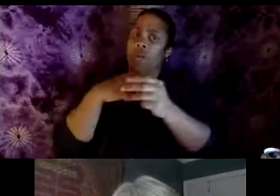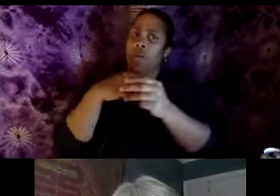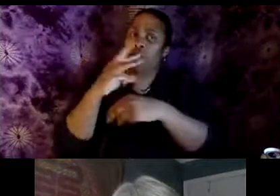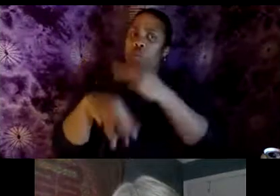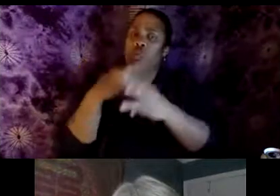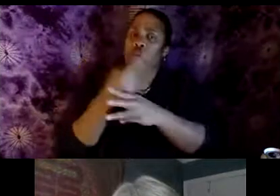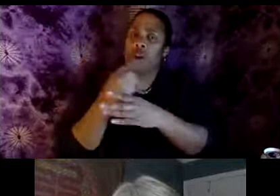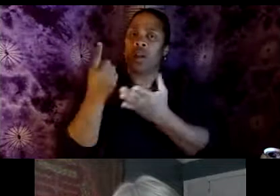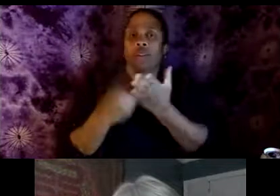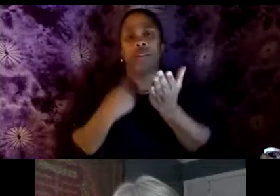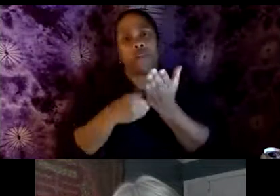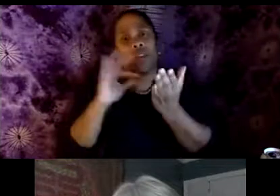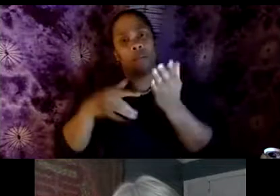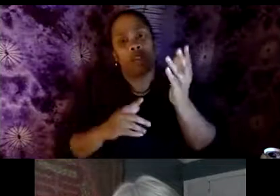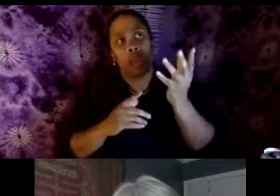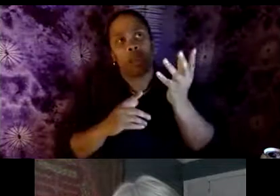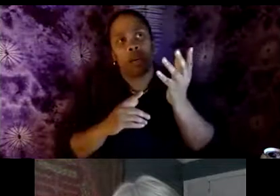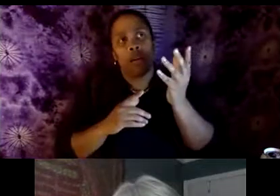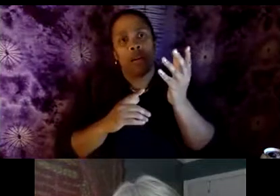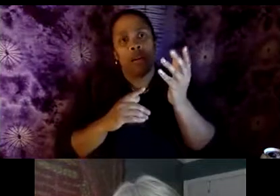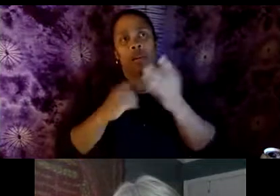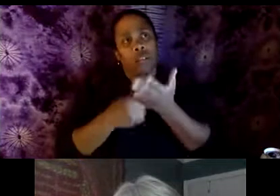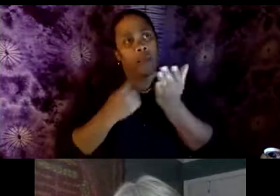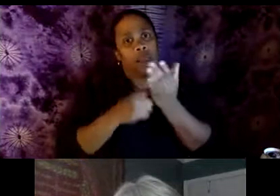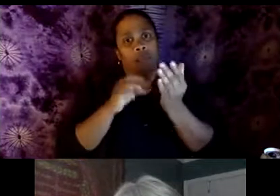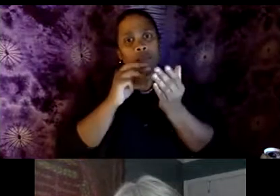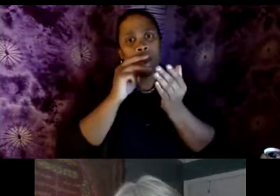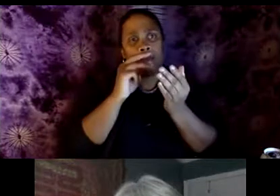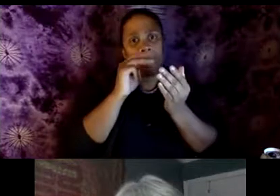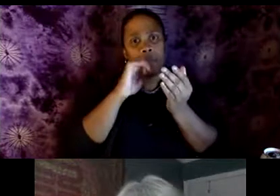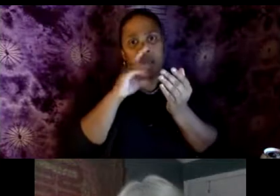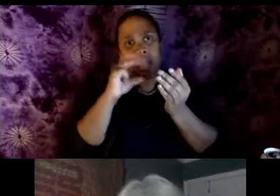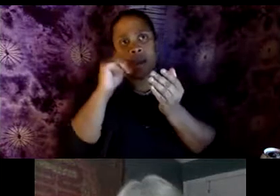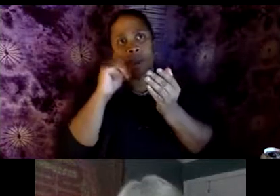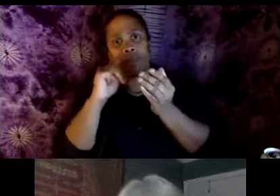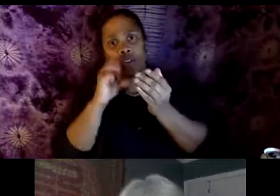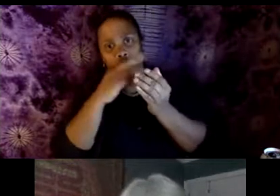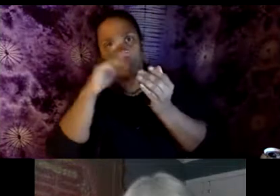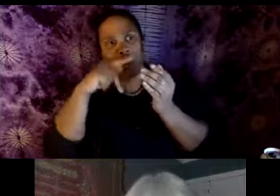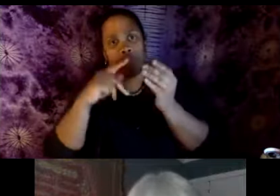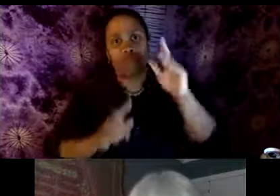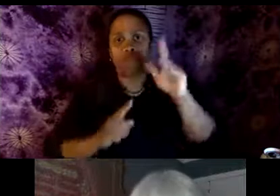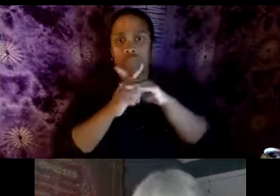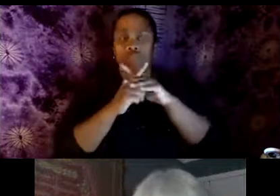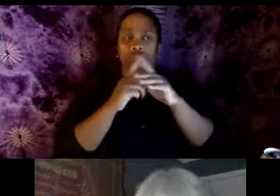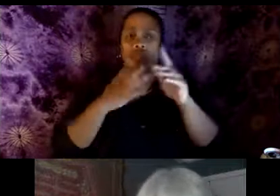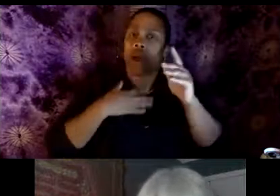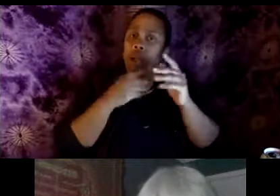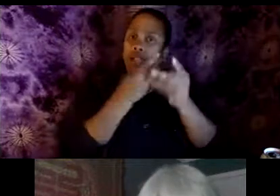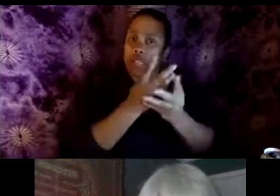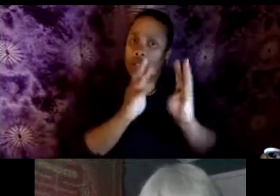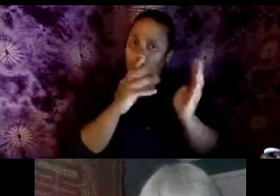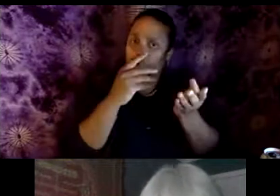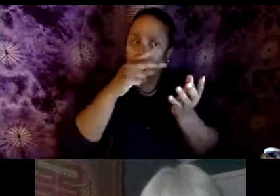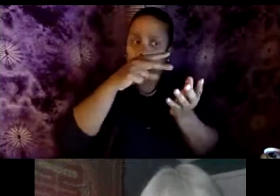and tarot comes up in my mediumship readings. It's all a matter of what you want and what you're looking for. I can pretty much cater it any way you